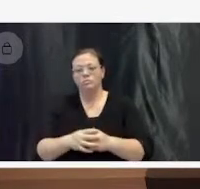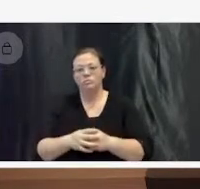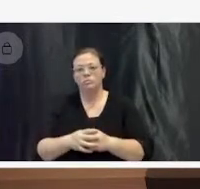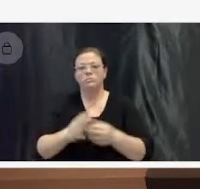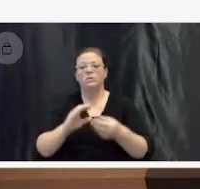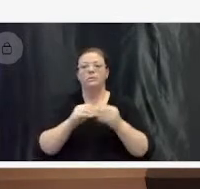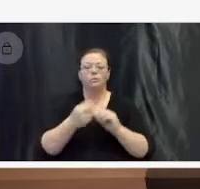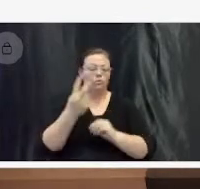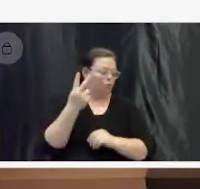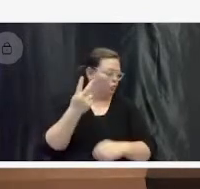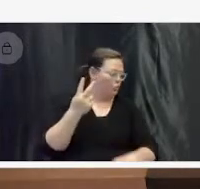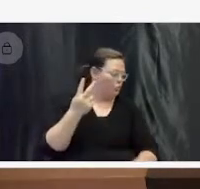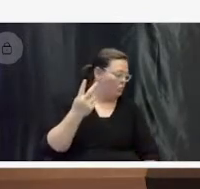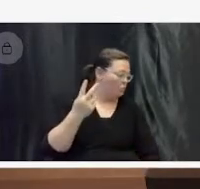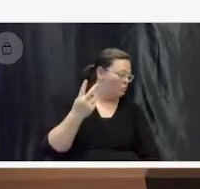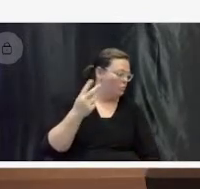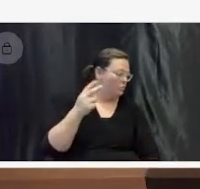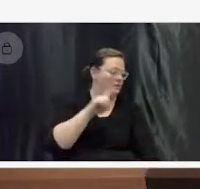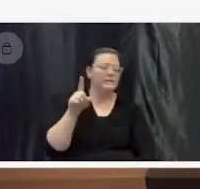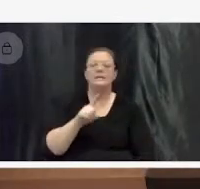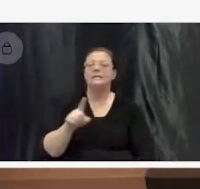Item 2,